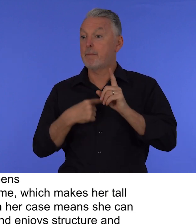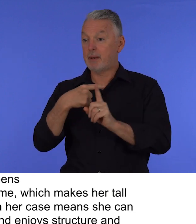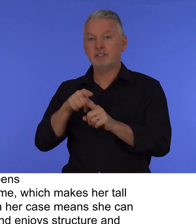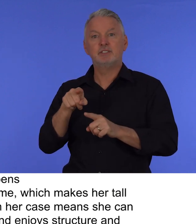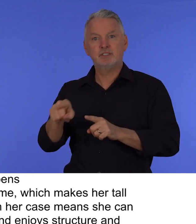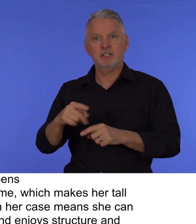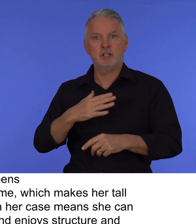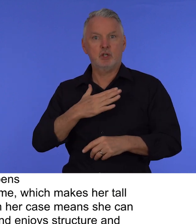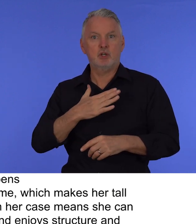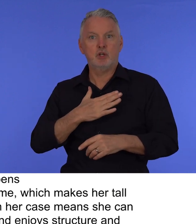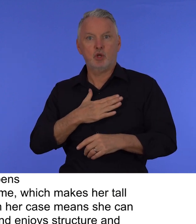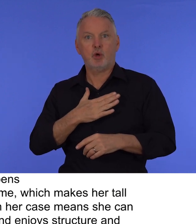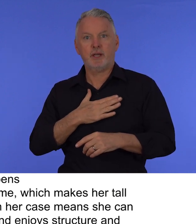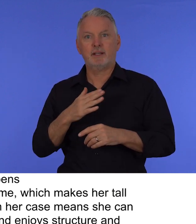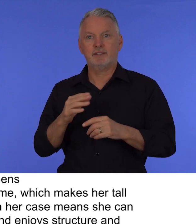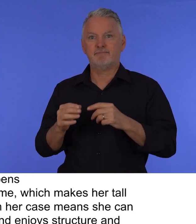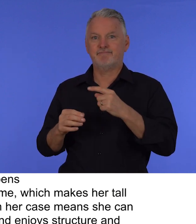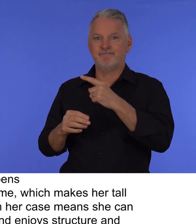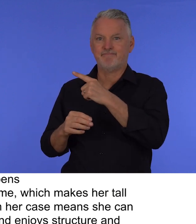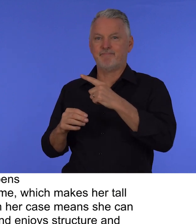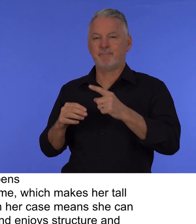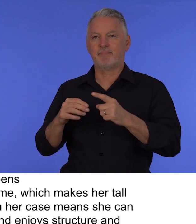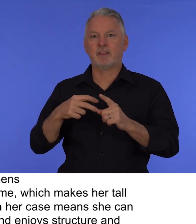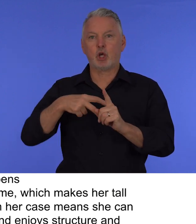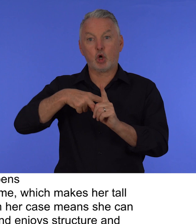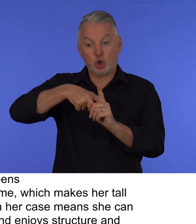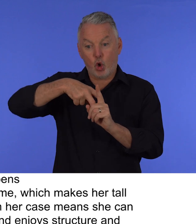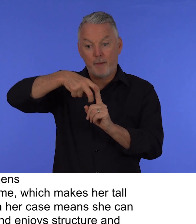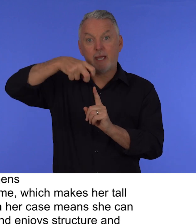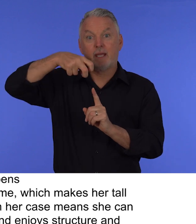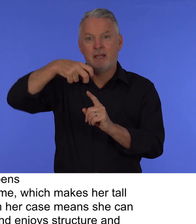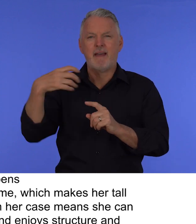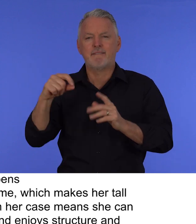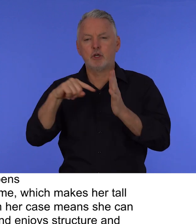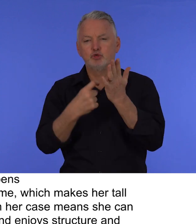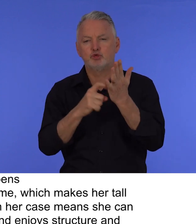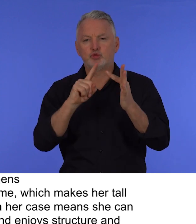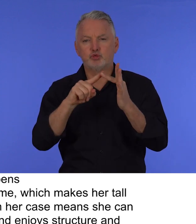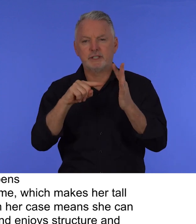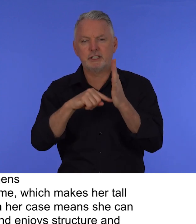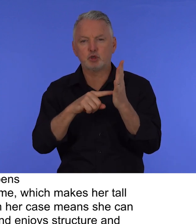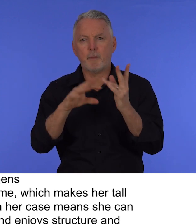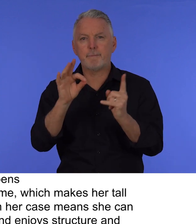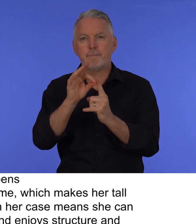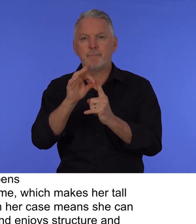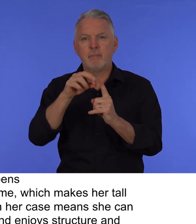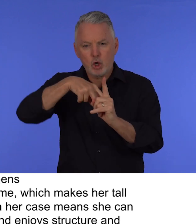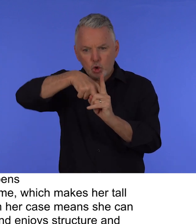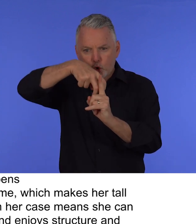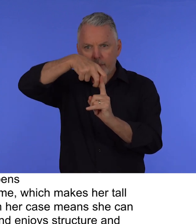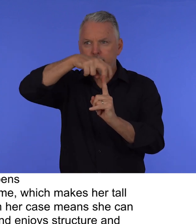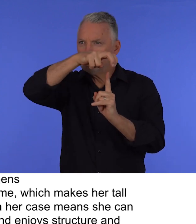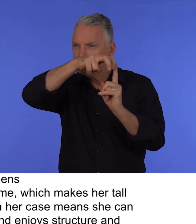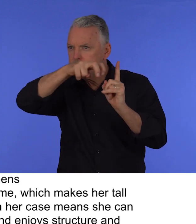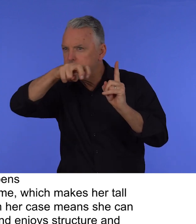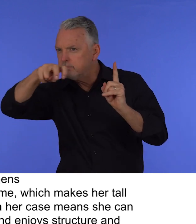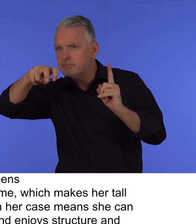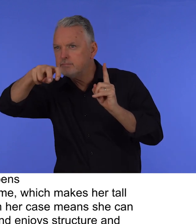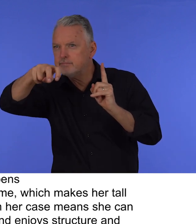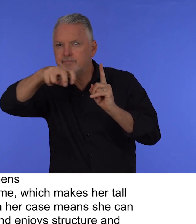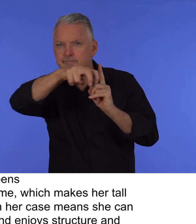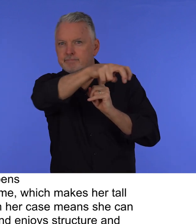in creative things. And she also loves climbing. So the other day we took her, I just put an image there, we took her to the